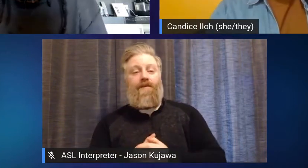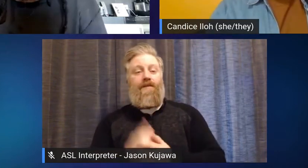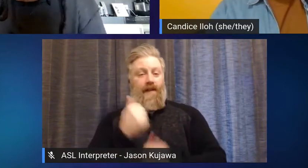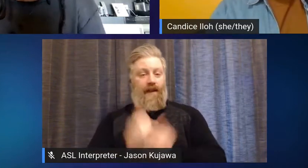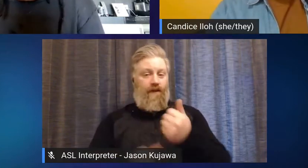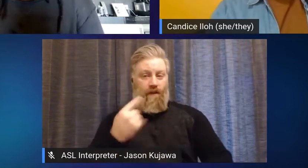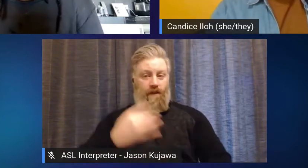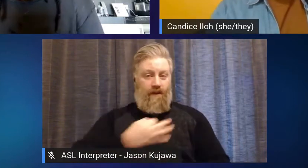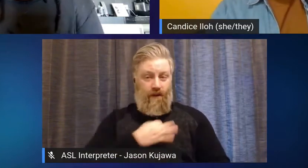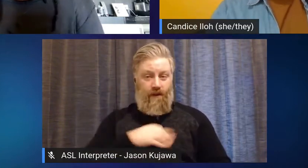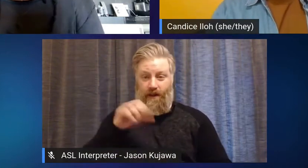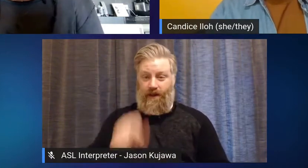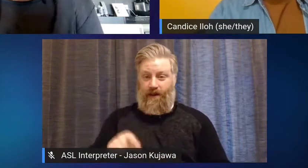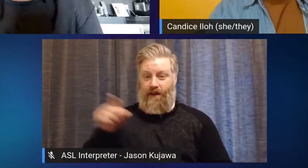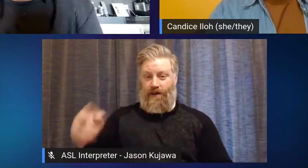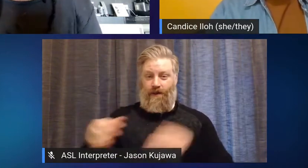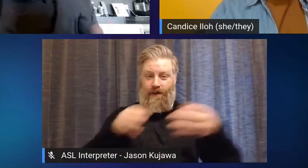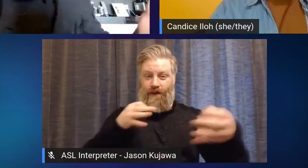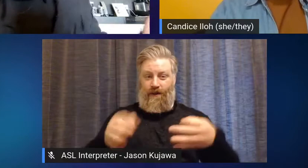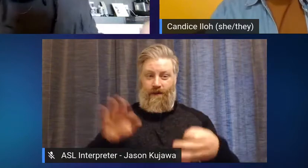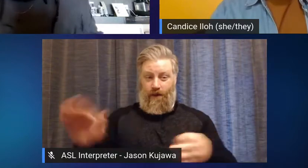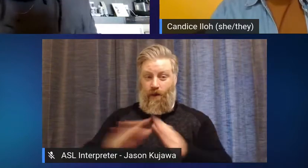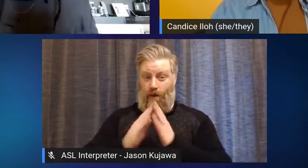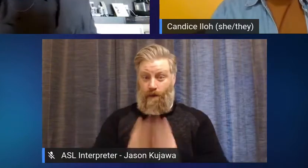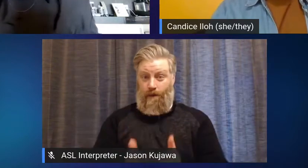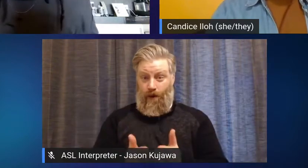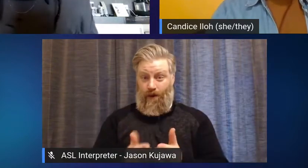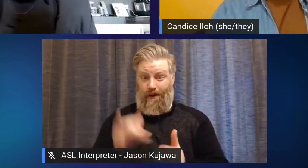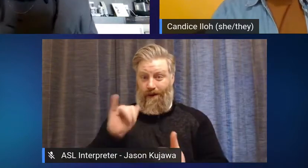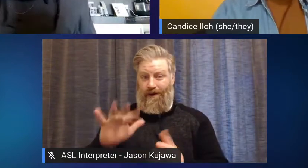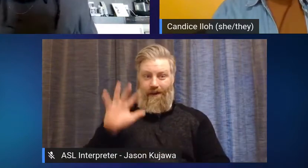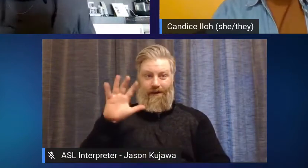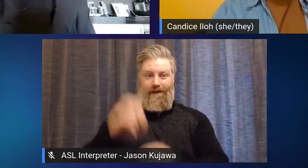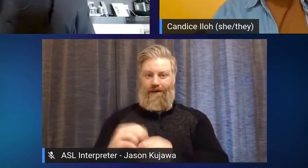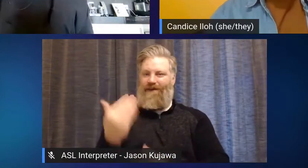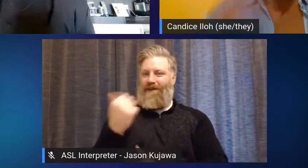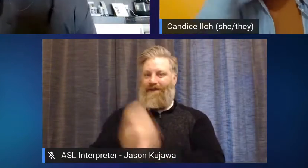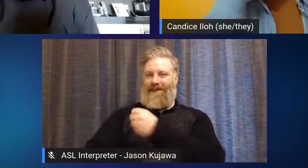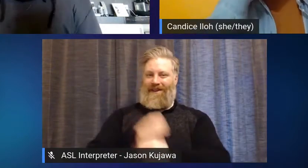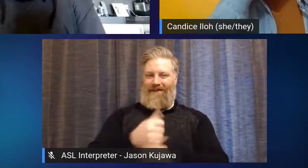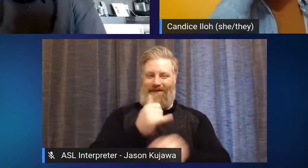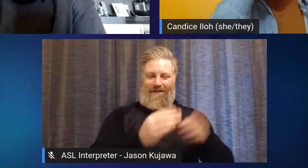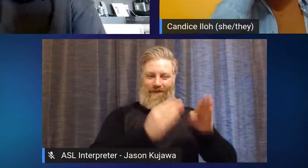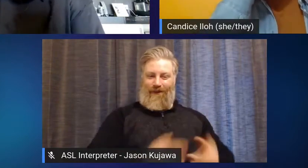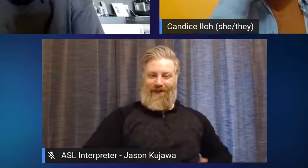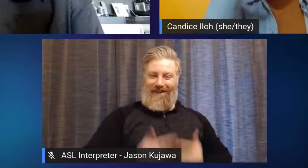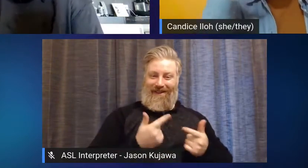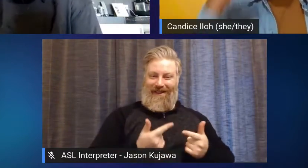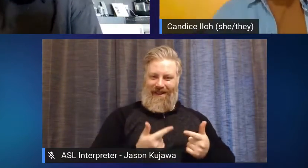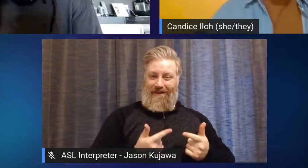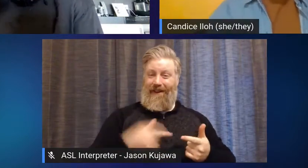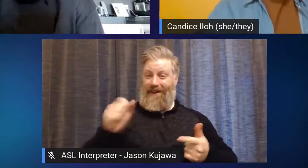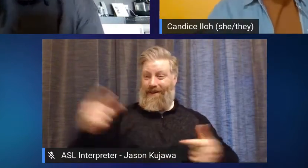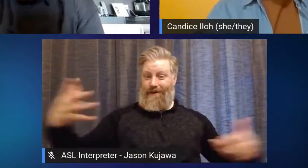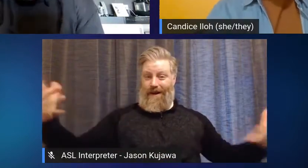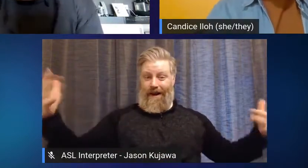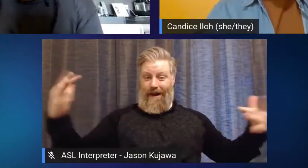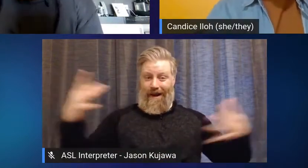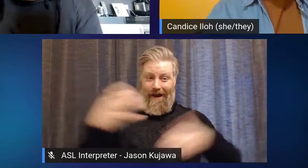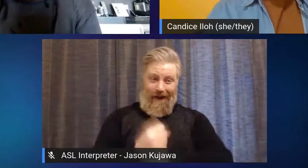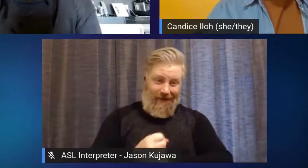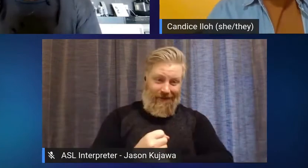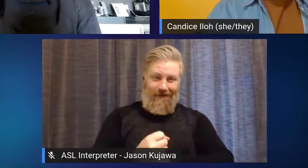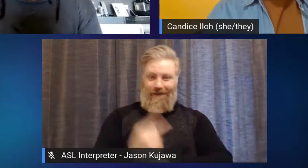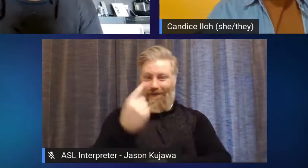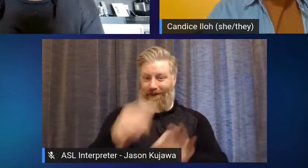you describe a book that, by the way, spans like 15 years of somebody's life. Can you describe it? Everybody Looking at it. Can you describe